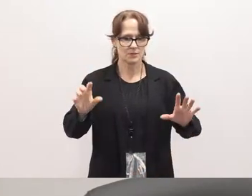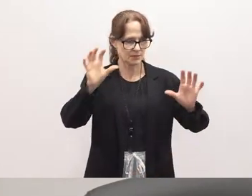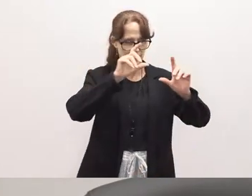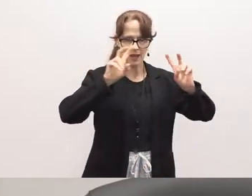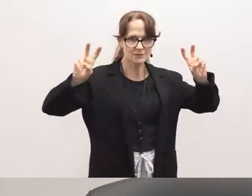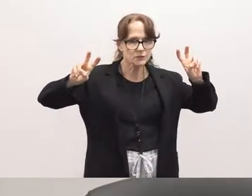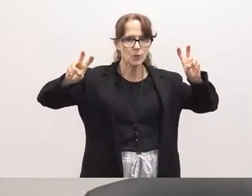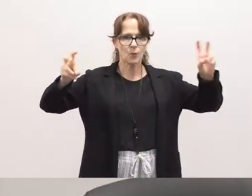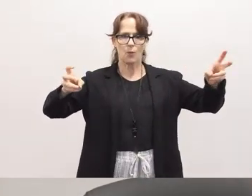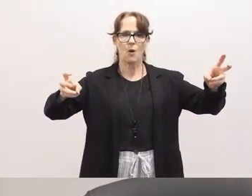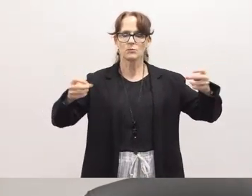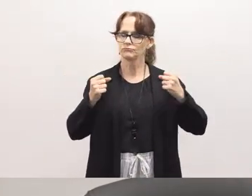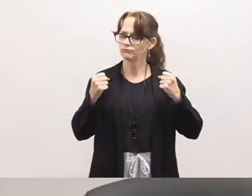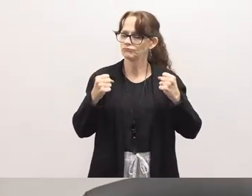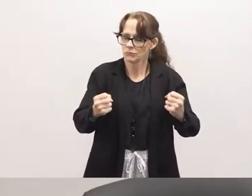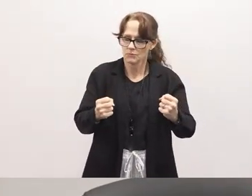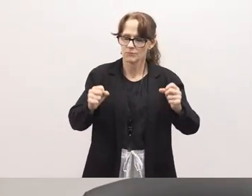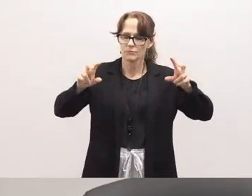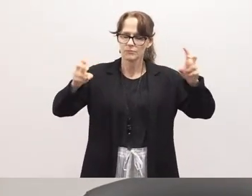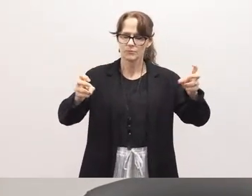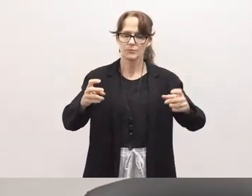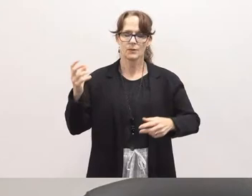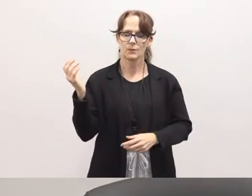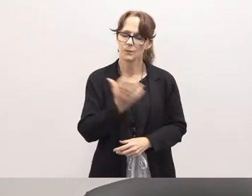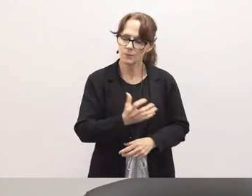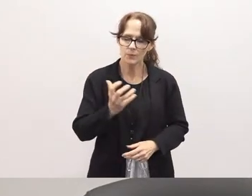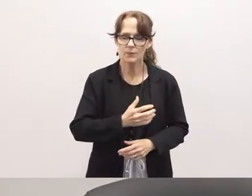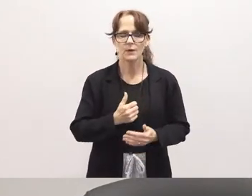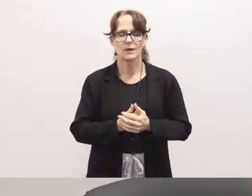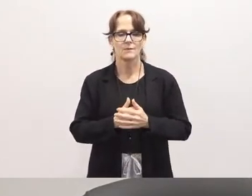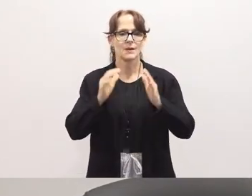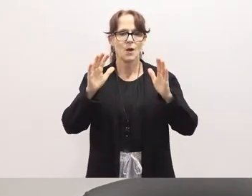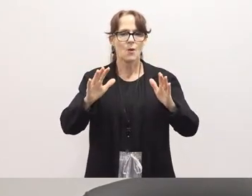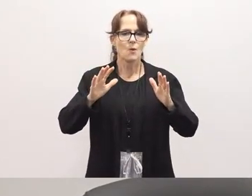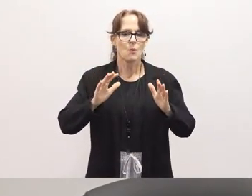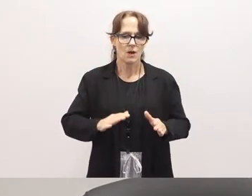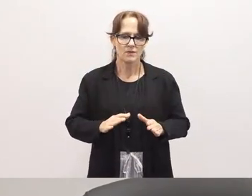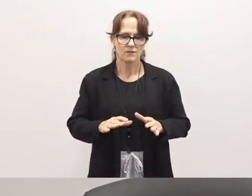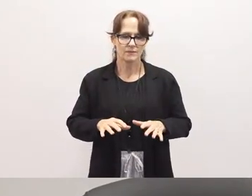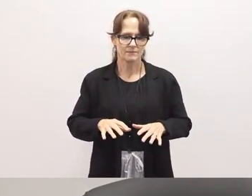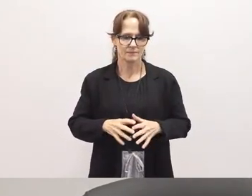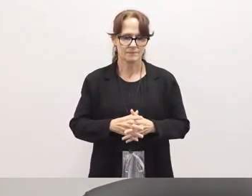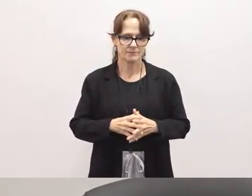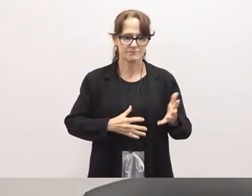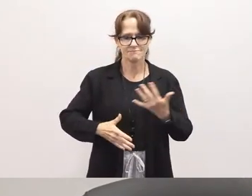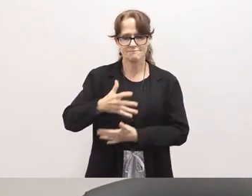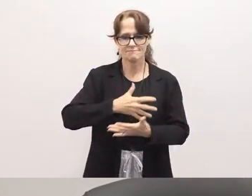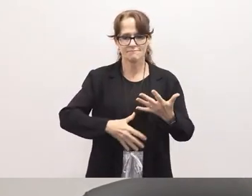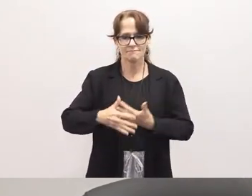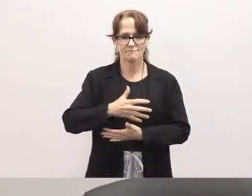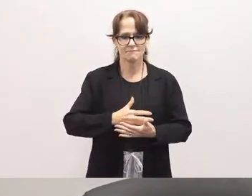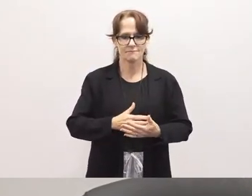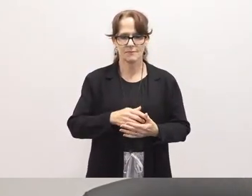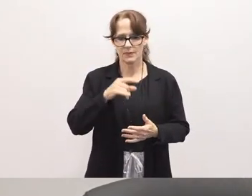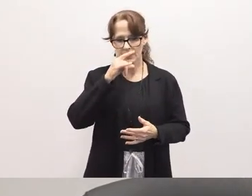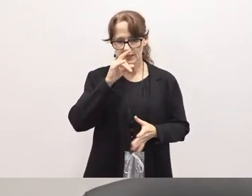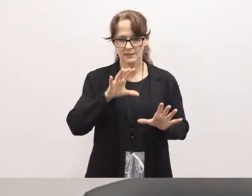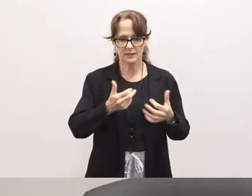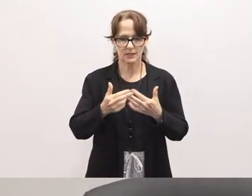That is very profound, but wonderful to spend time with the kids in the classrooms